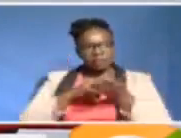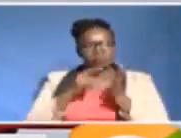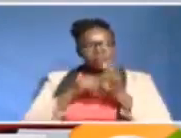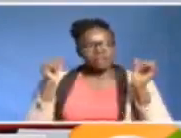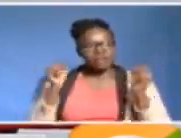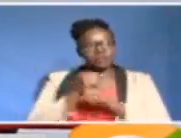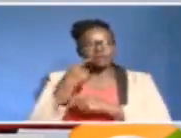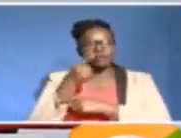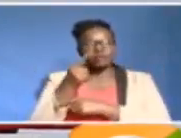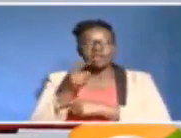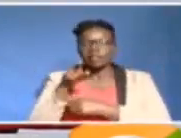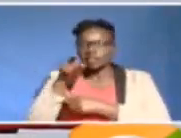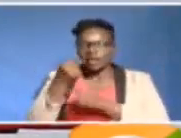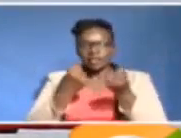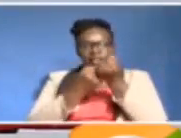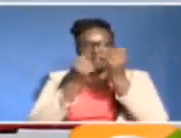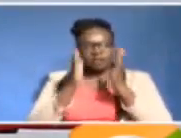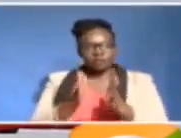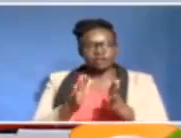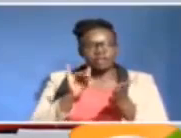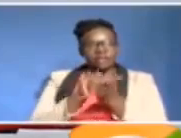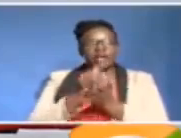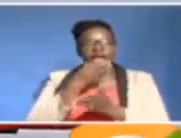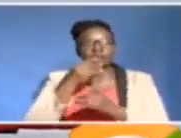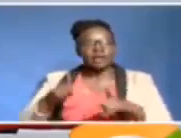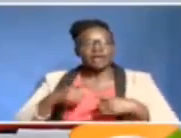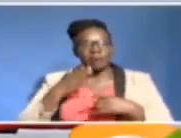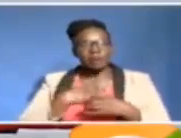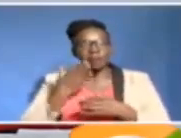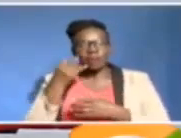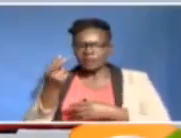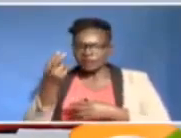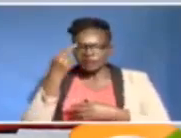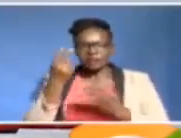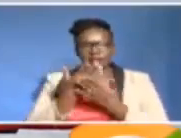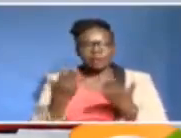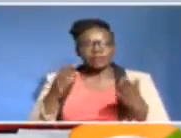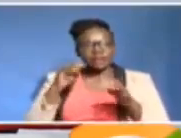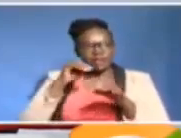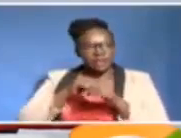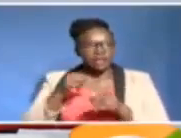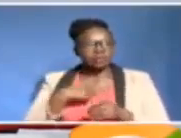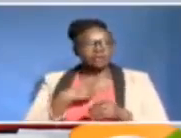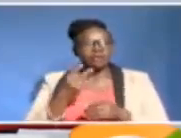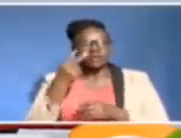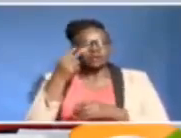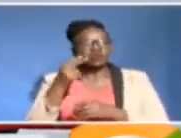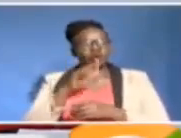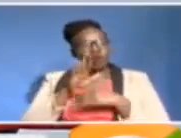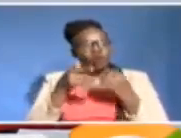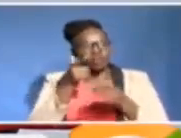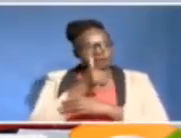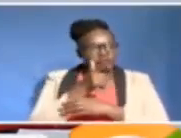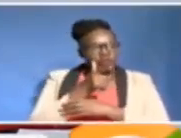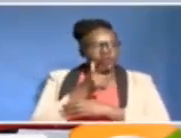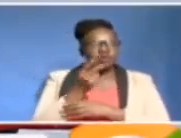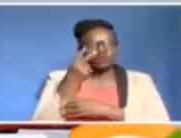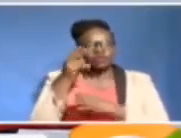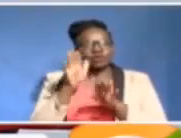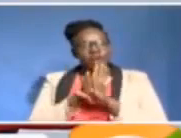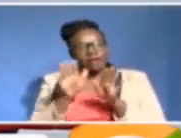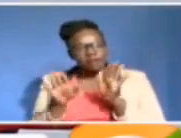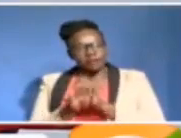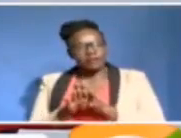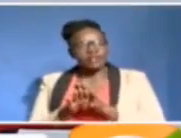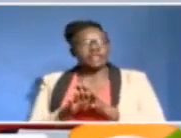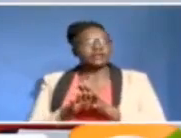Bridget's sponsor, because that man is in my life, because he saw something in me. He saw all the videos on YouTube, he saw everything, he saw everything. He